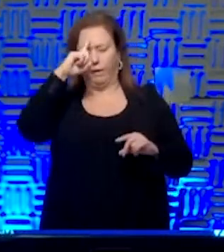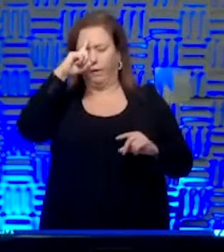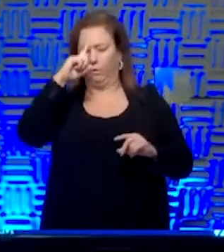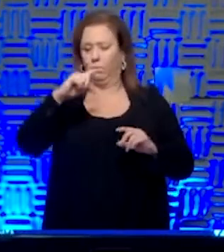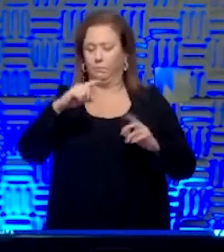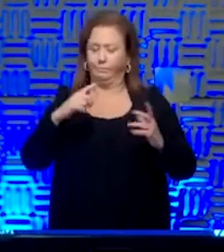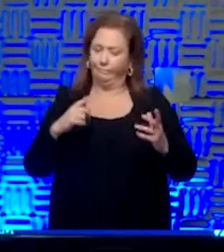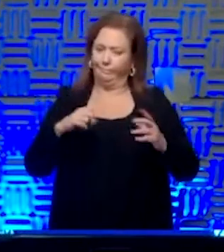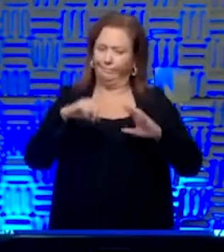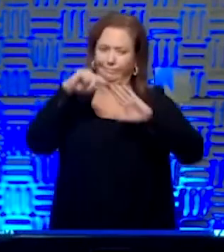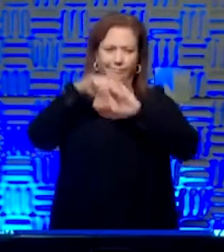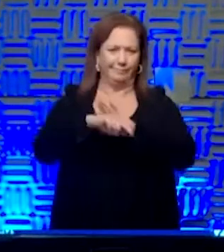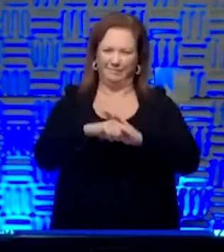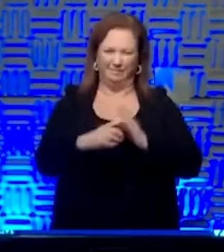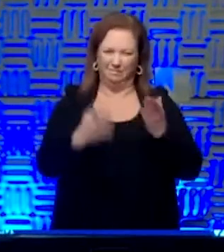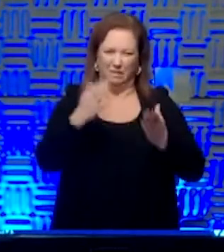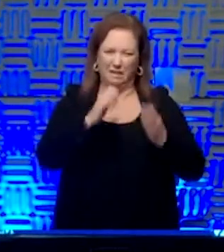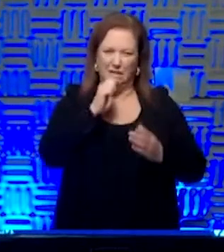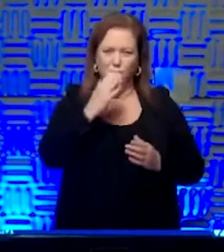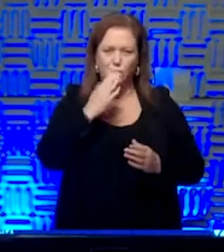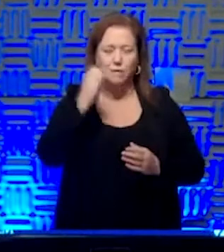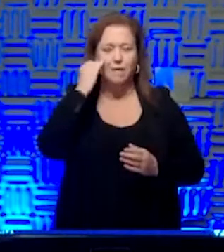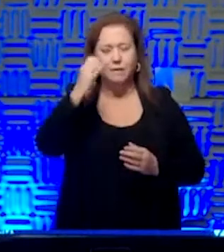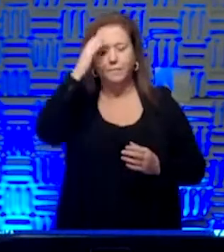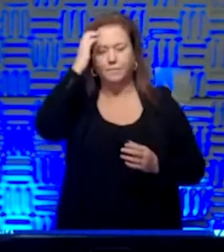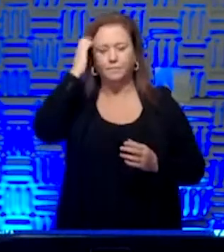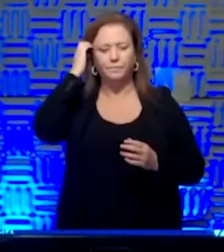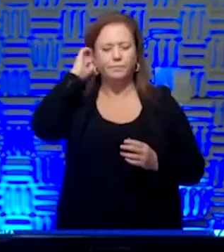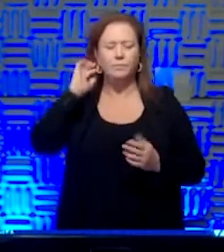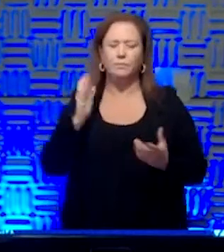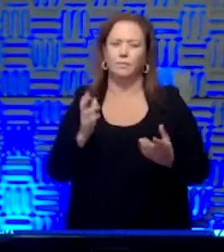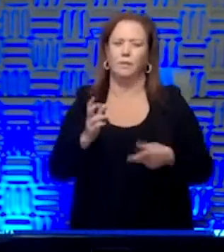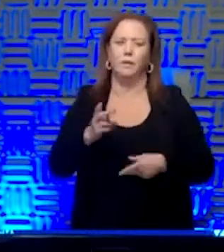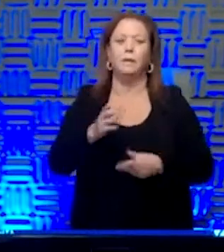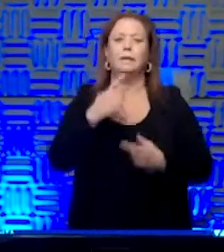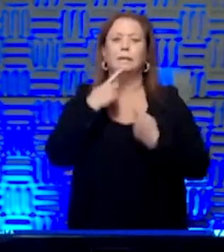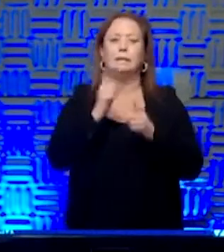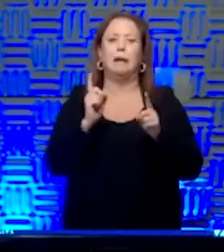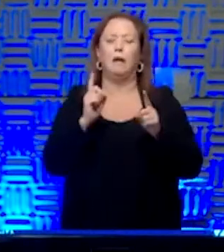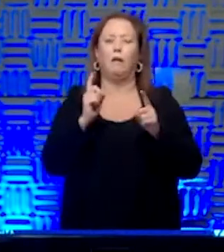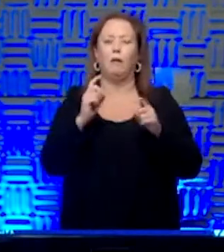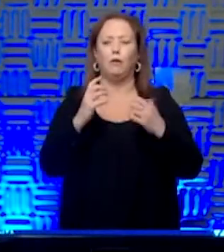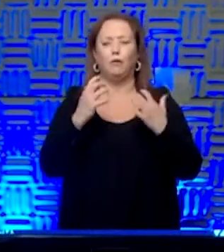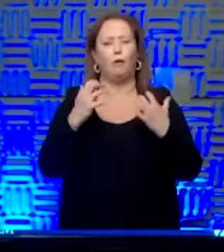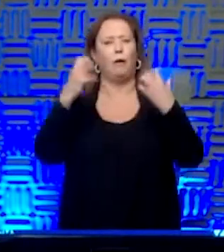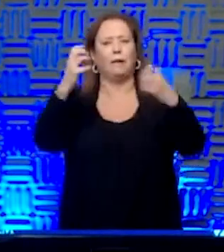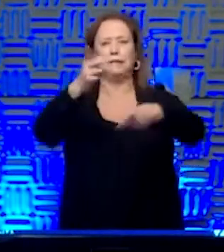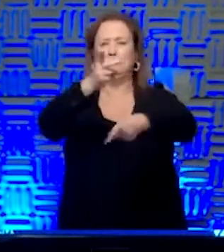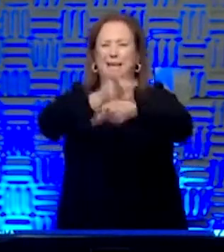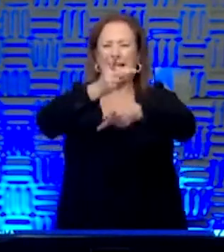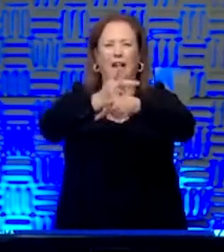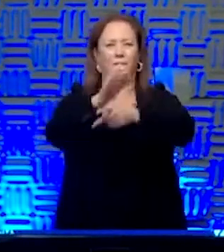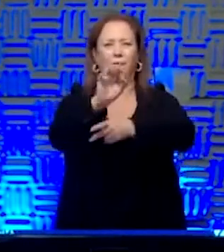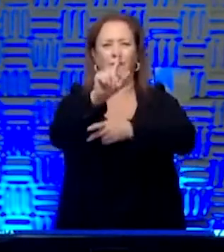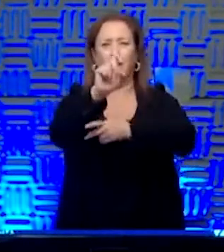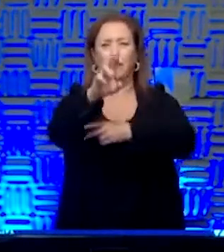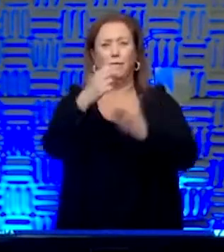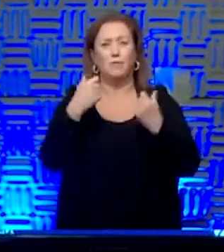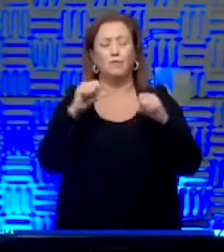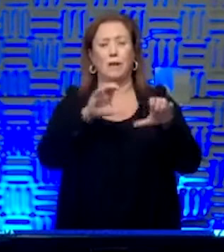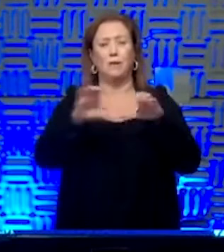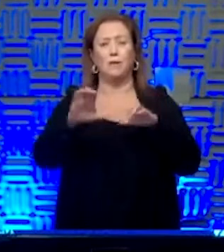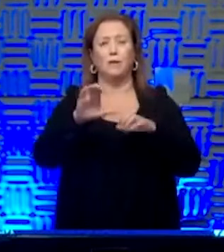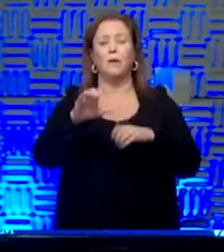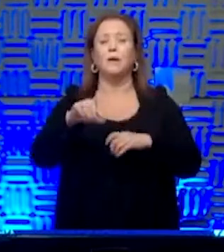it, probably not a great idea. So, just tell your audiences to be really careful with the kind of filters. If you're going to try and do that, go to